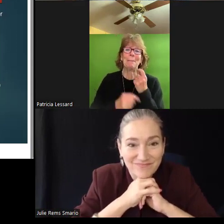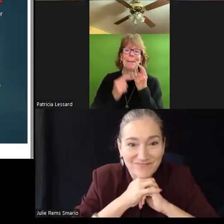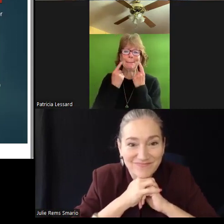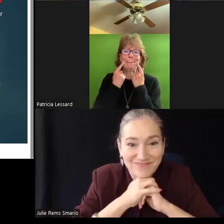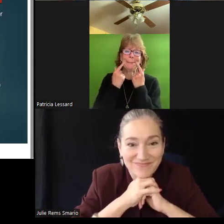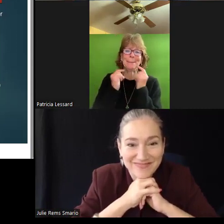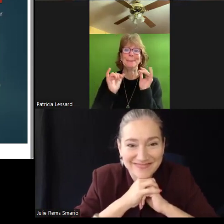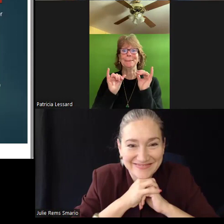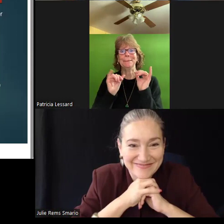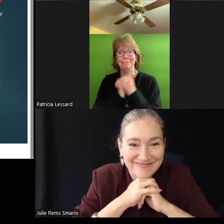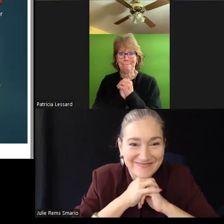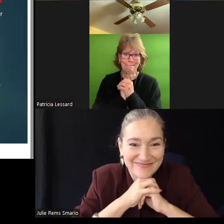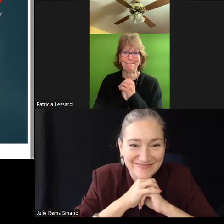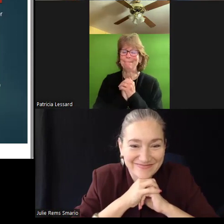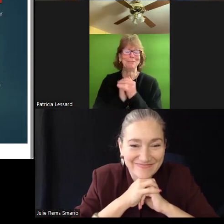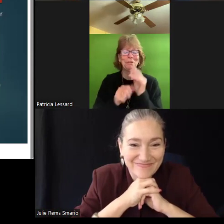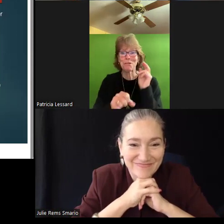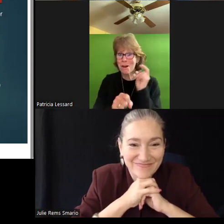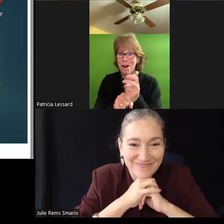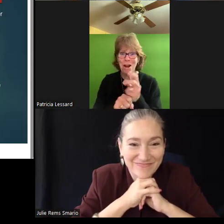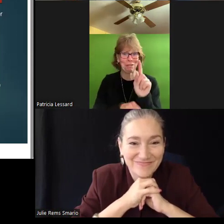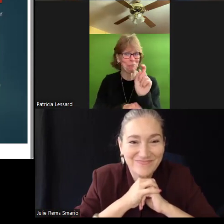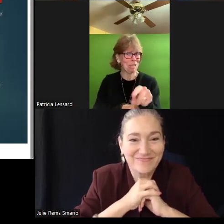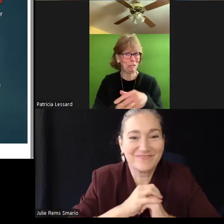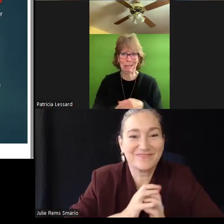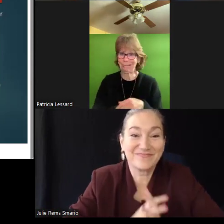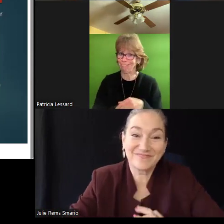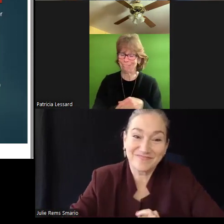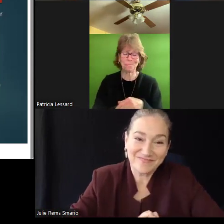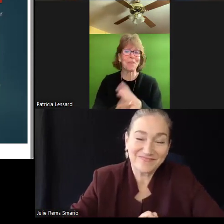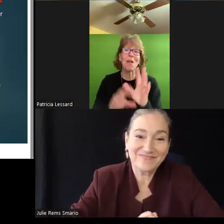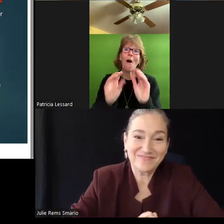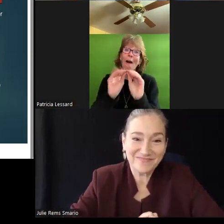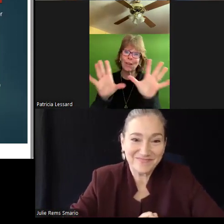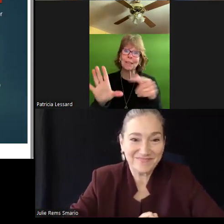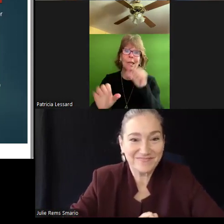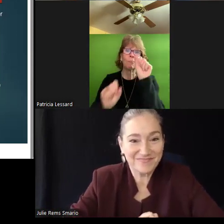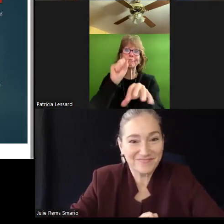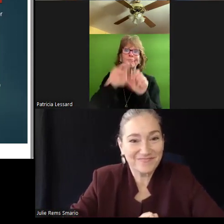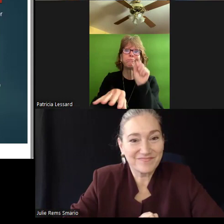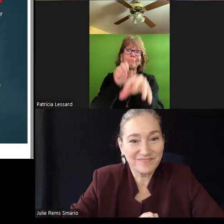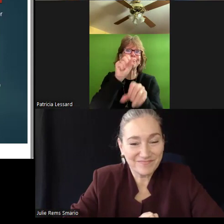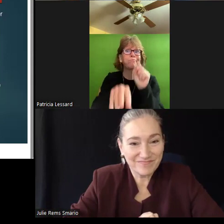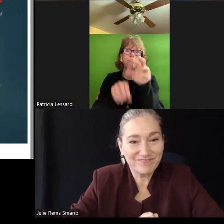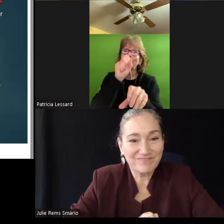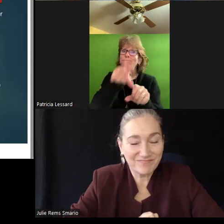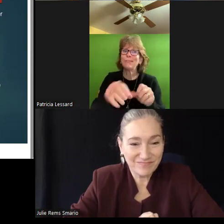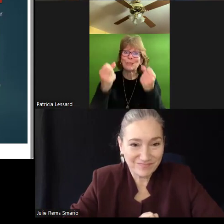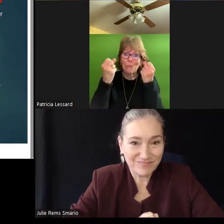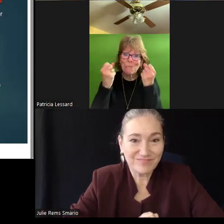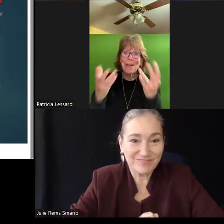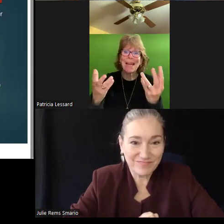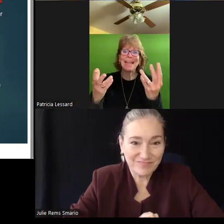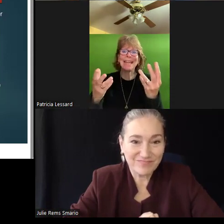Well, that's a hard question. I mean, obviously, we gave a lot of context to recommendation